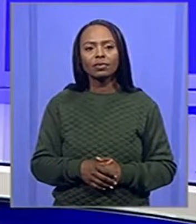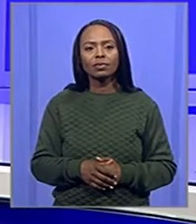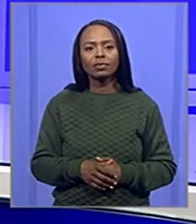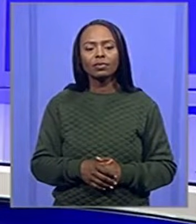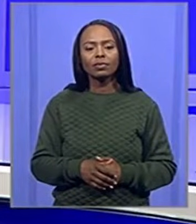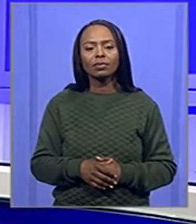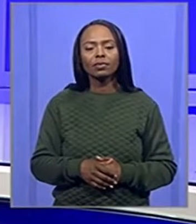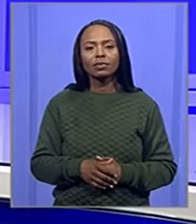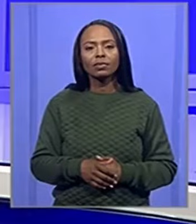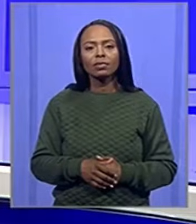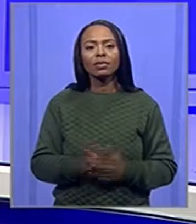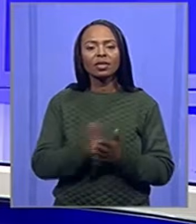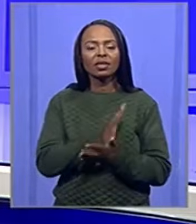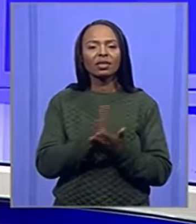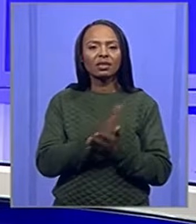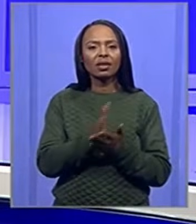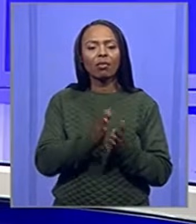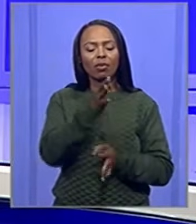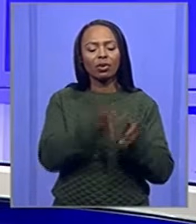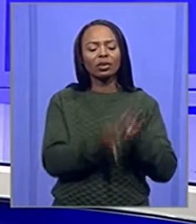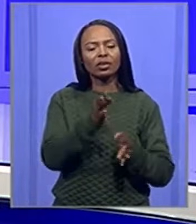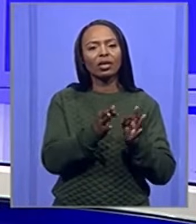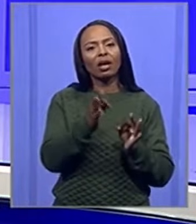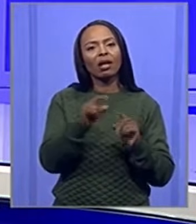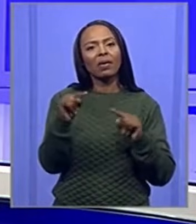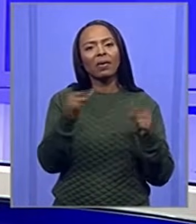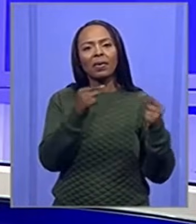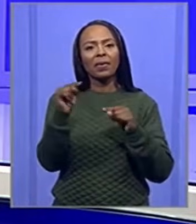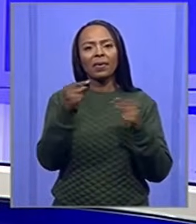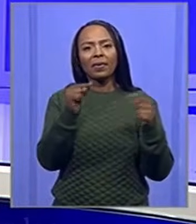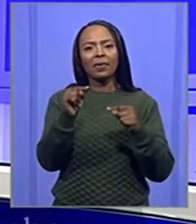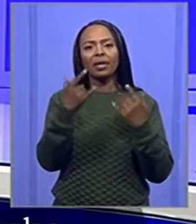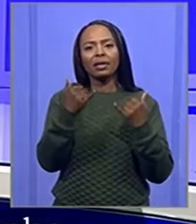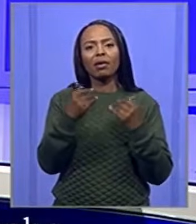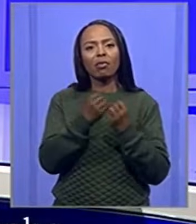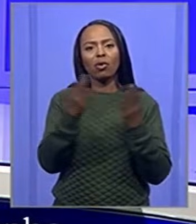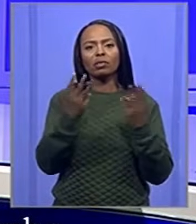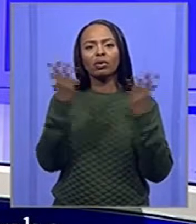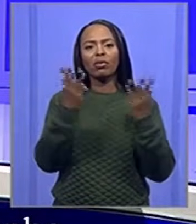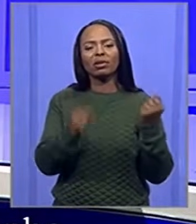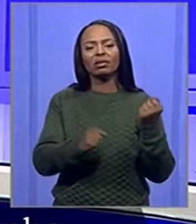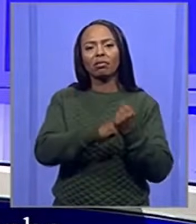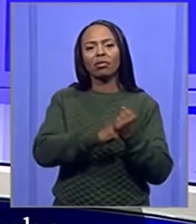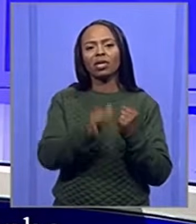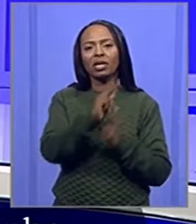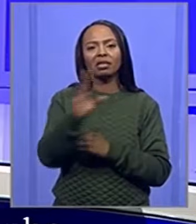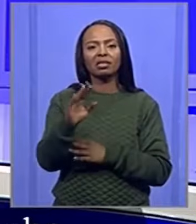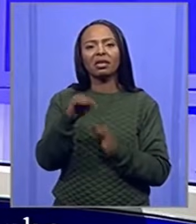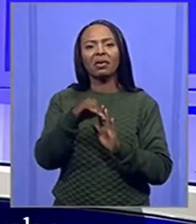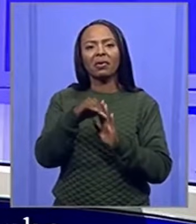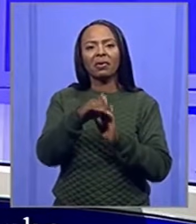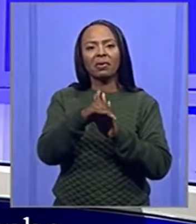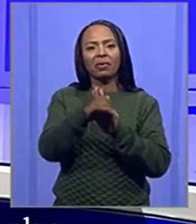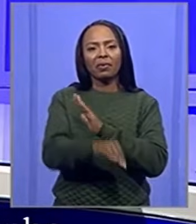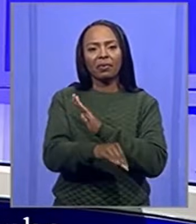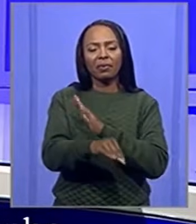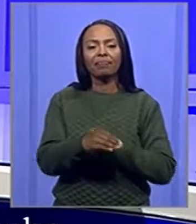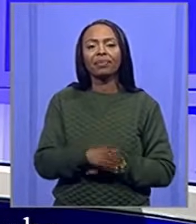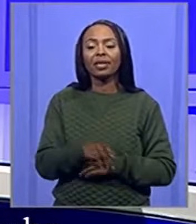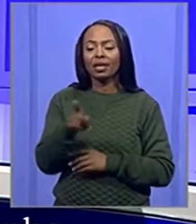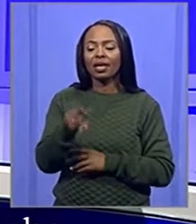Basekaseki bangwe ba dipolotiki ba re le mororo ke monokeng ya ANC wetse tlase mo ditlhophong. Lekoko le santse le ka